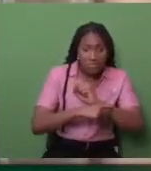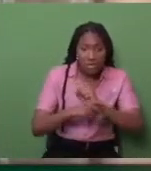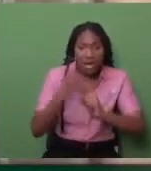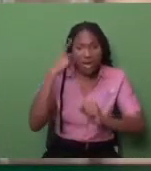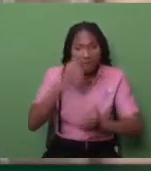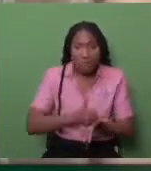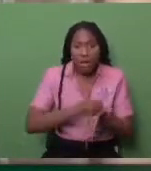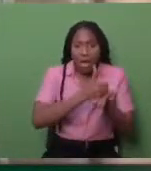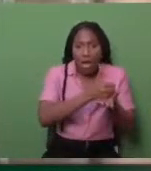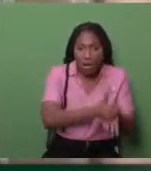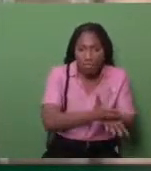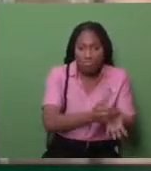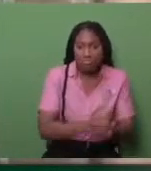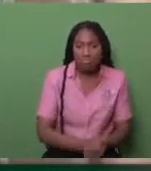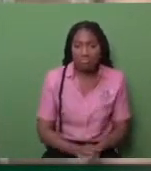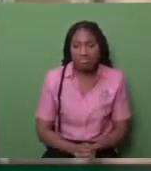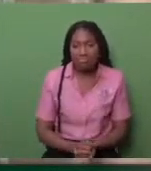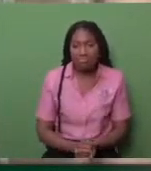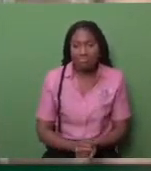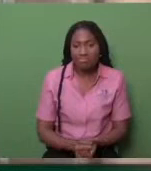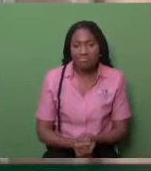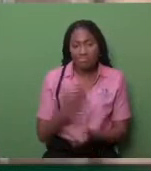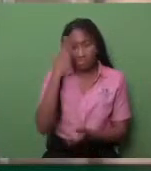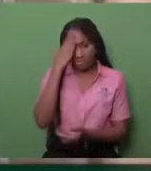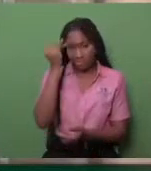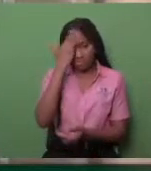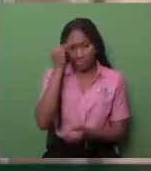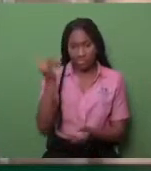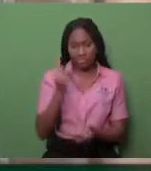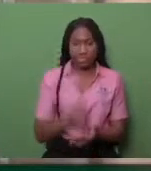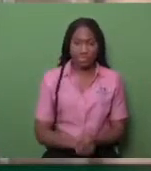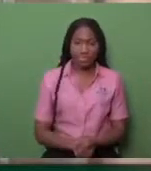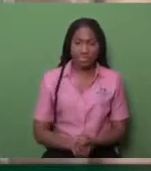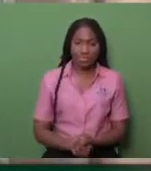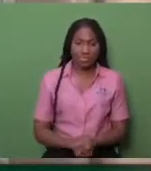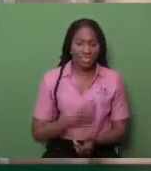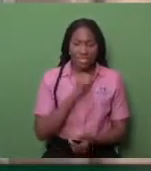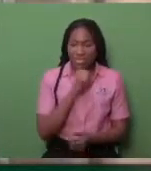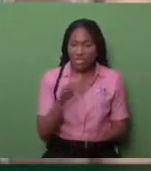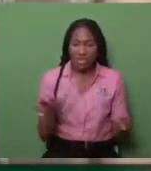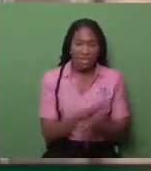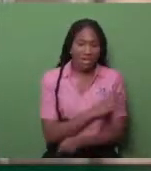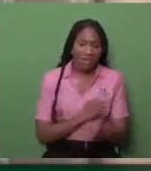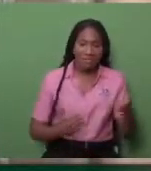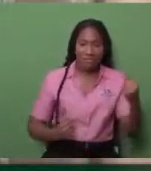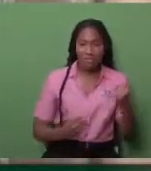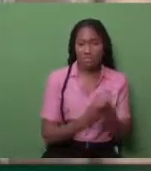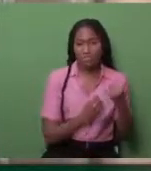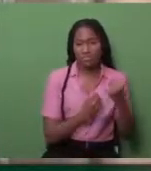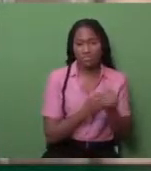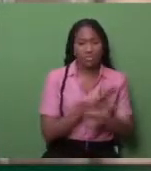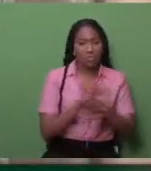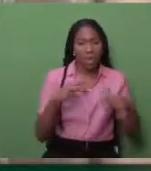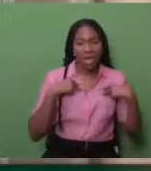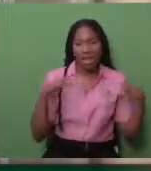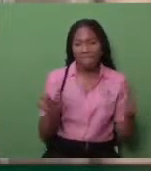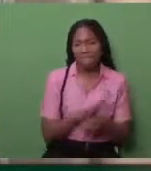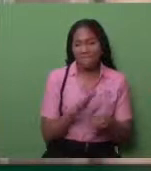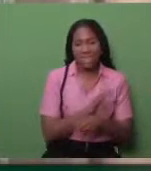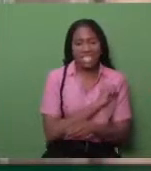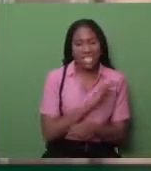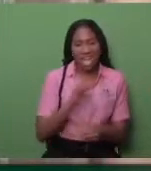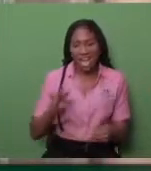major underlying issue is that of enforcement, as the squad lacks sufficient staff, trained